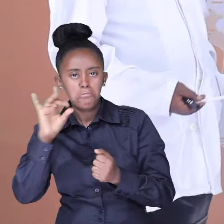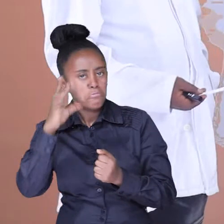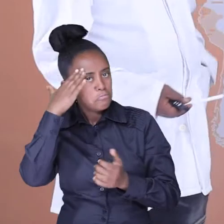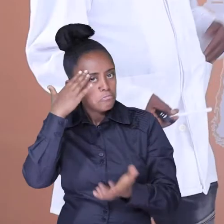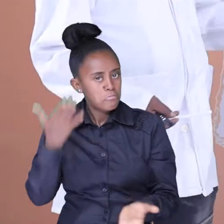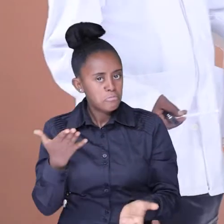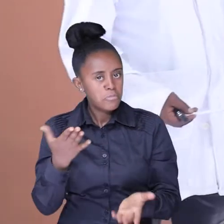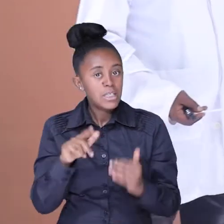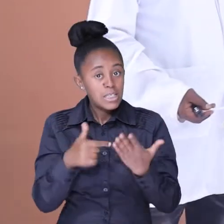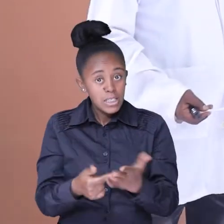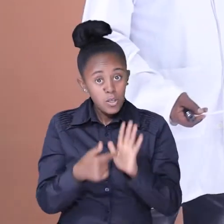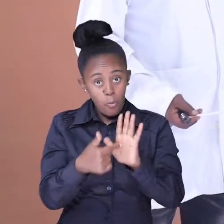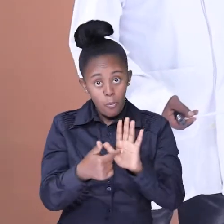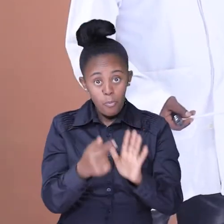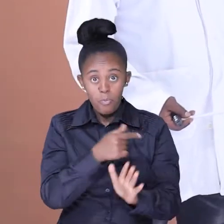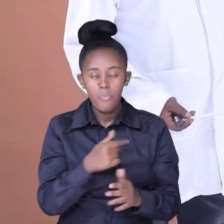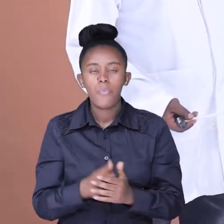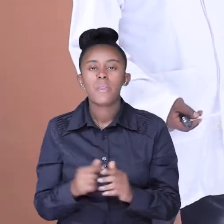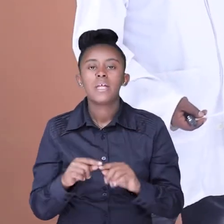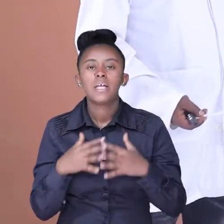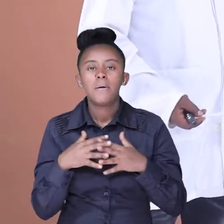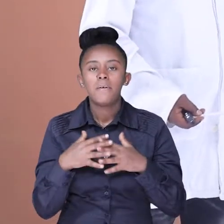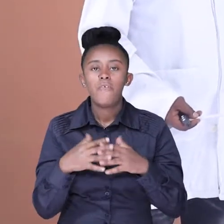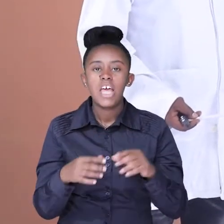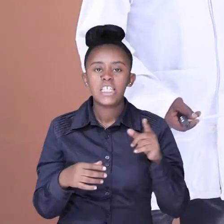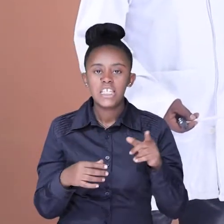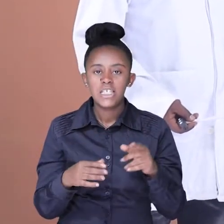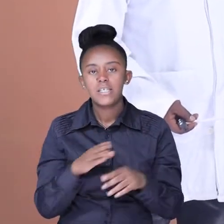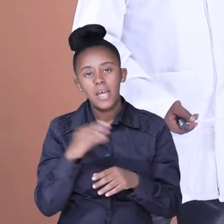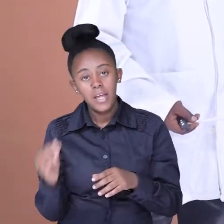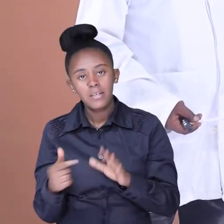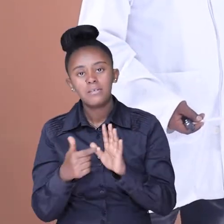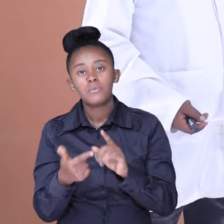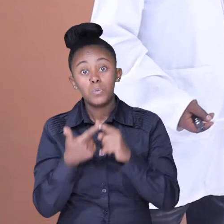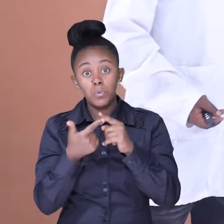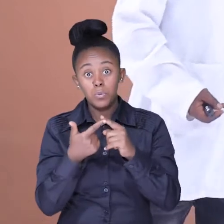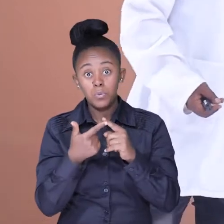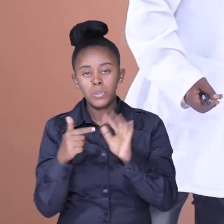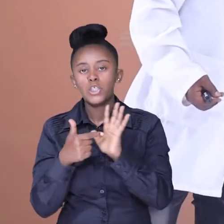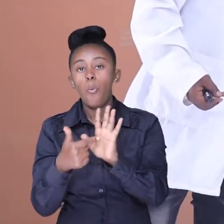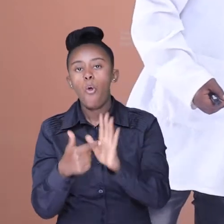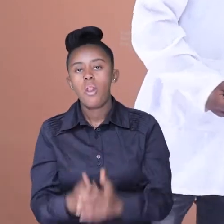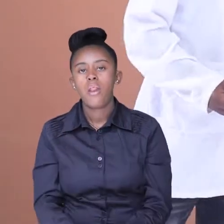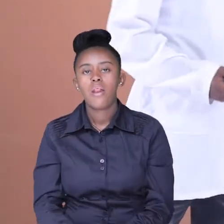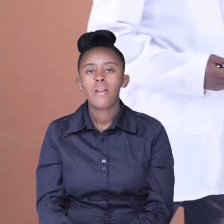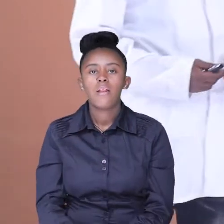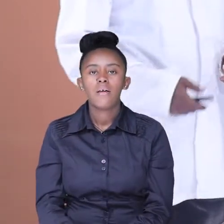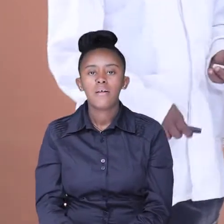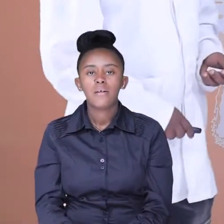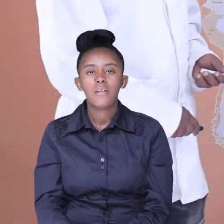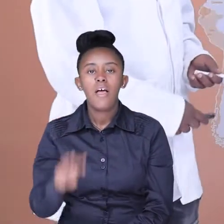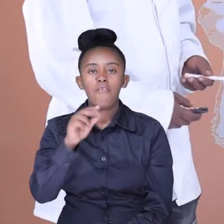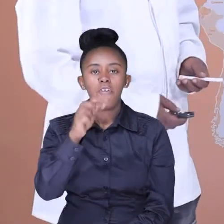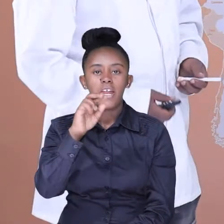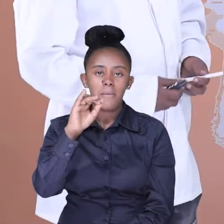8. This is a symbol given for variable resistance, device given for variable resistance, and this is a symbol given for